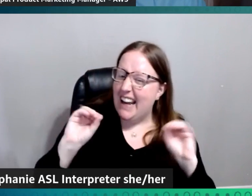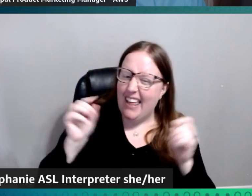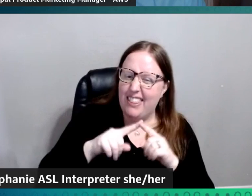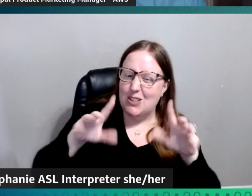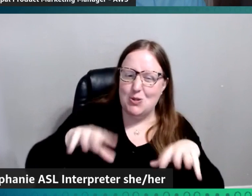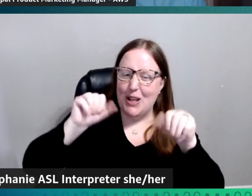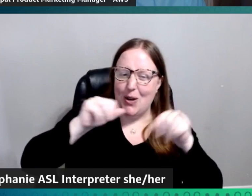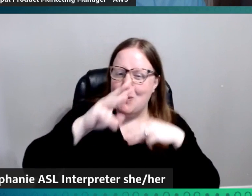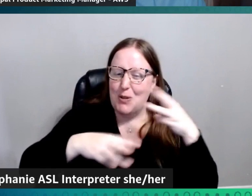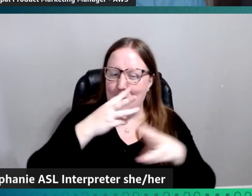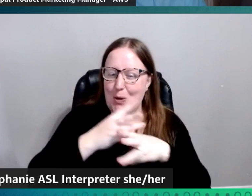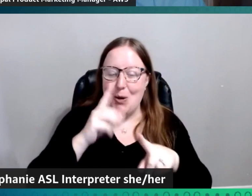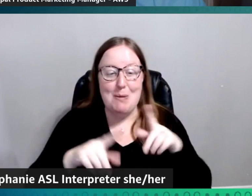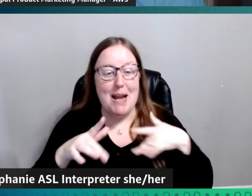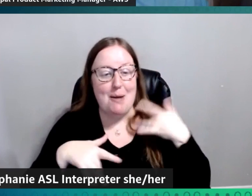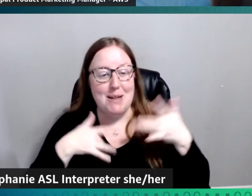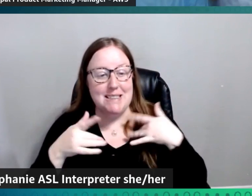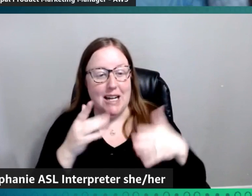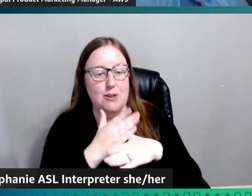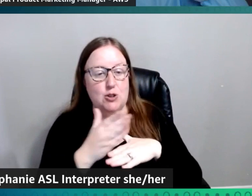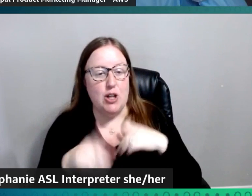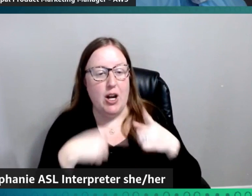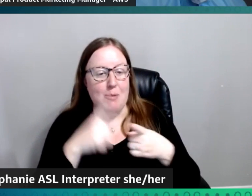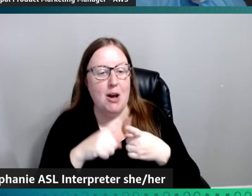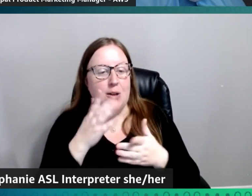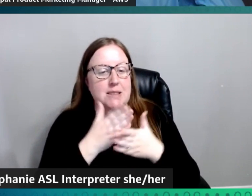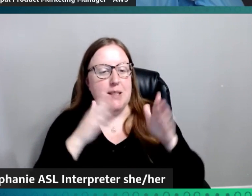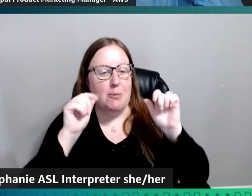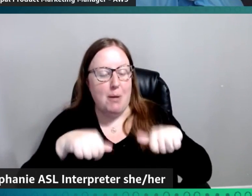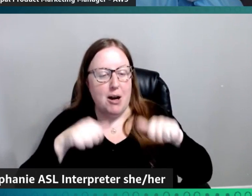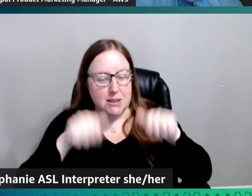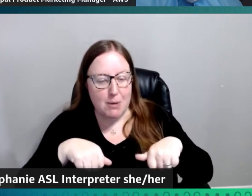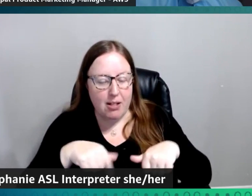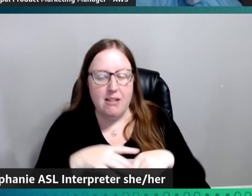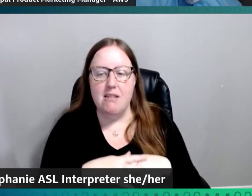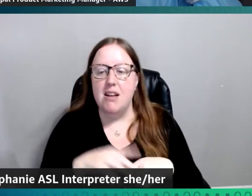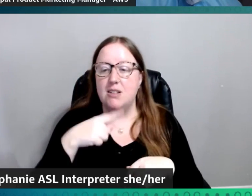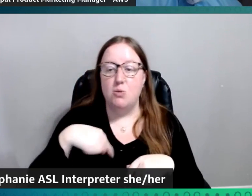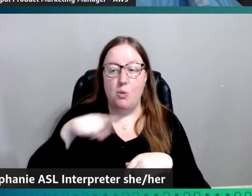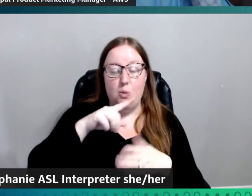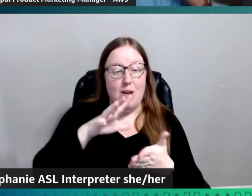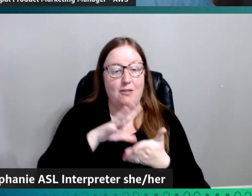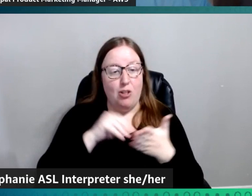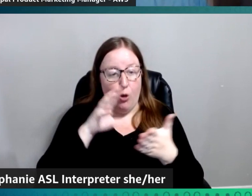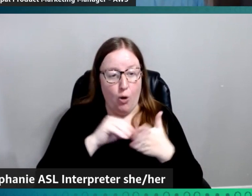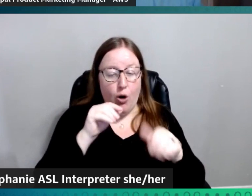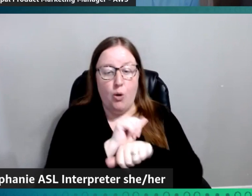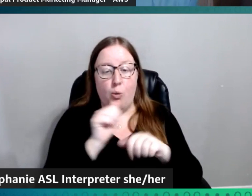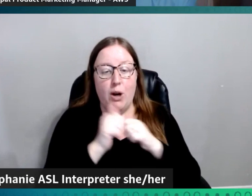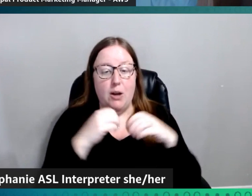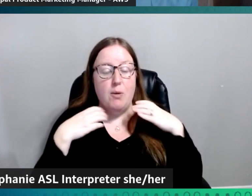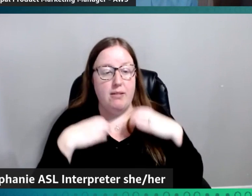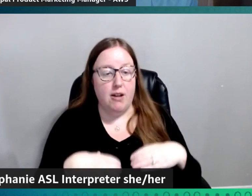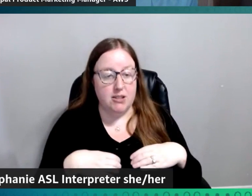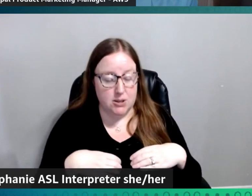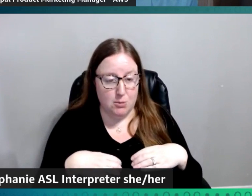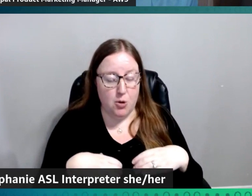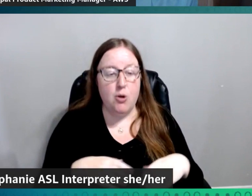but really I'm excited to just share about some of the possibilities and what we've learned working with customers